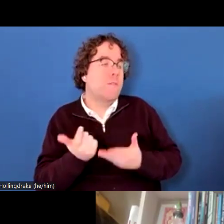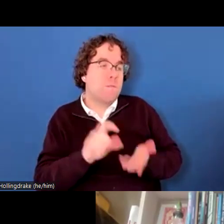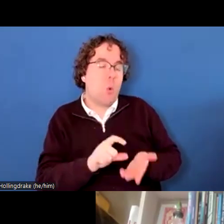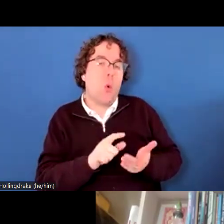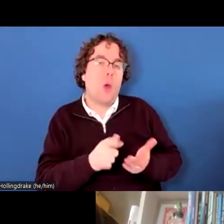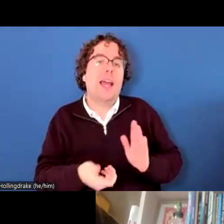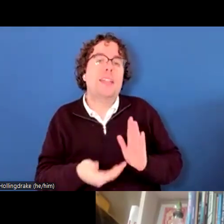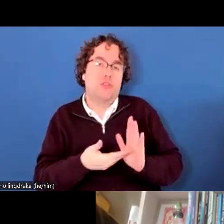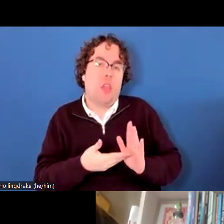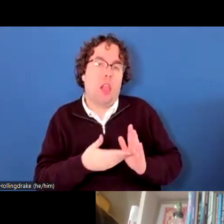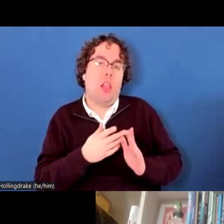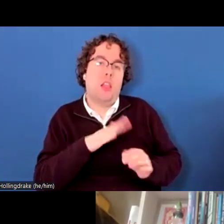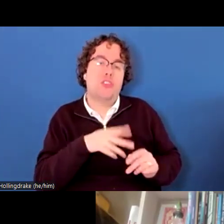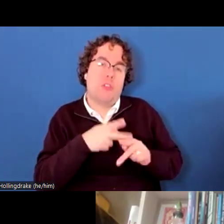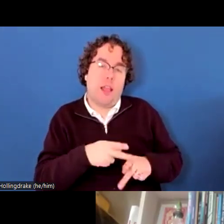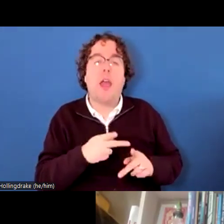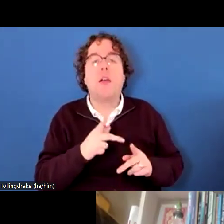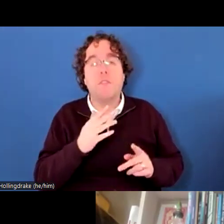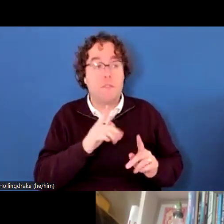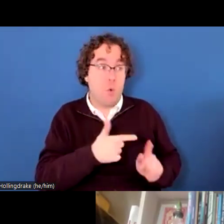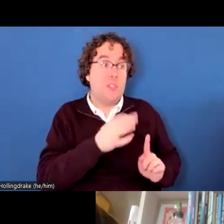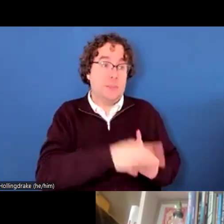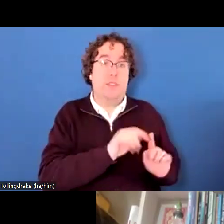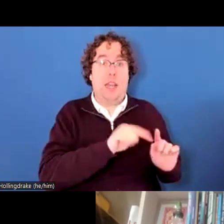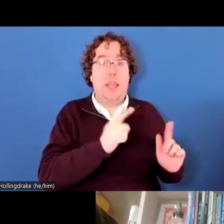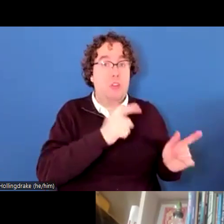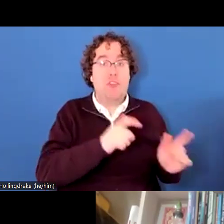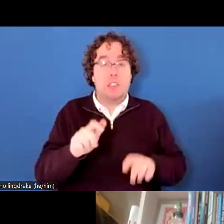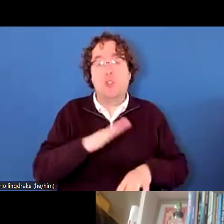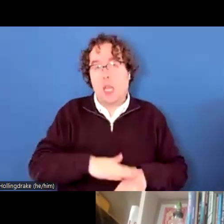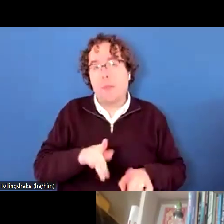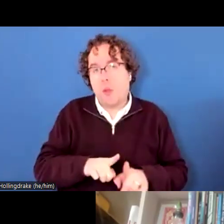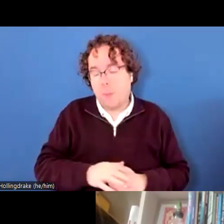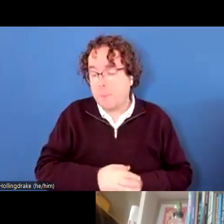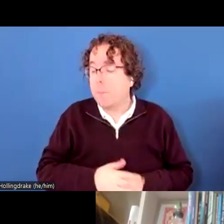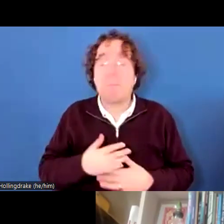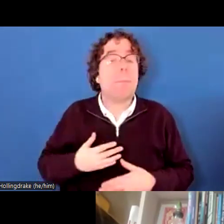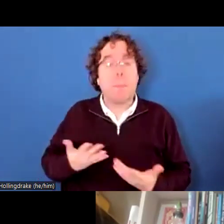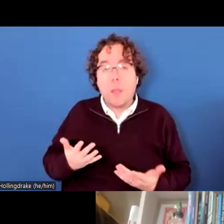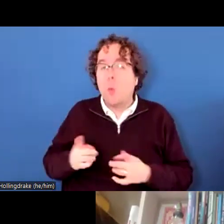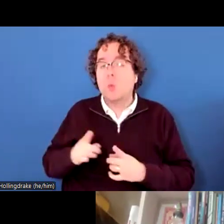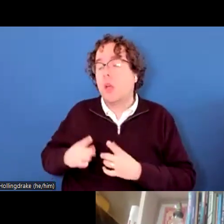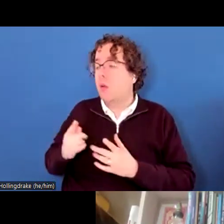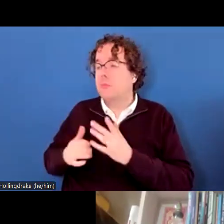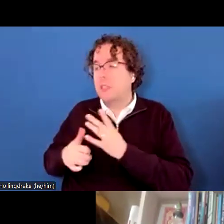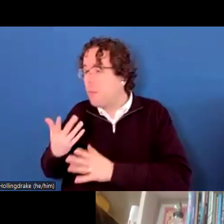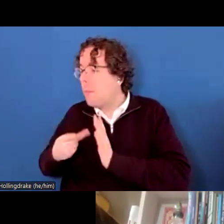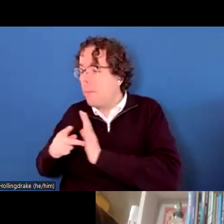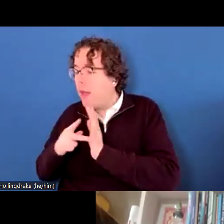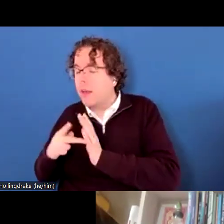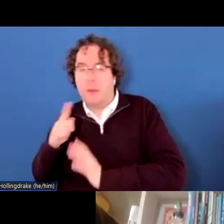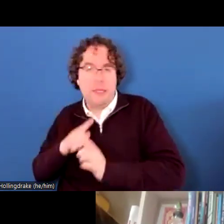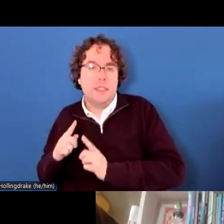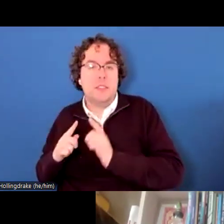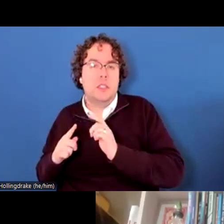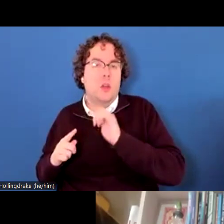you're on residential as well. And we'll just kind of, when we're having a development plan meeting, just think about what some of those kind of, some of